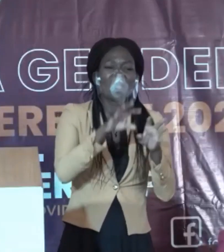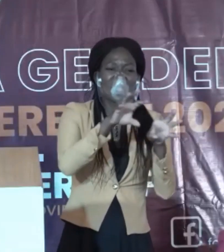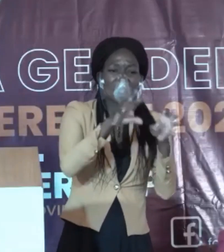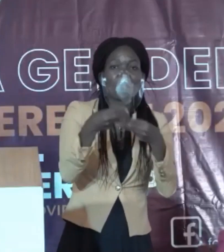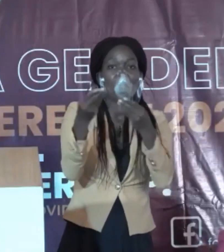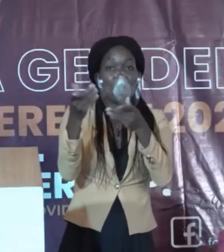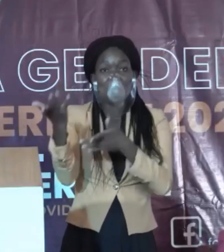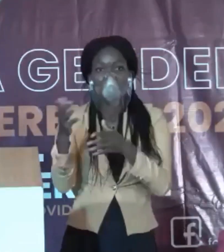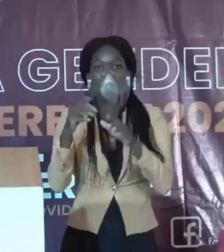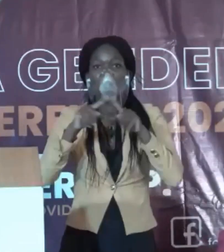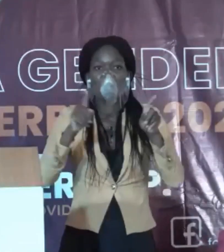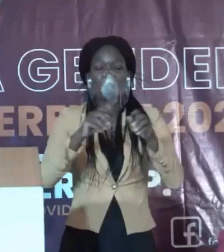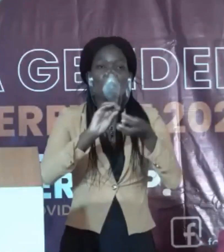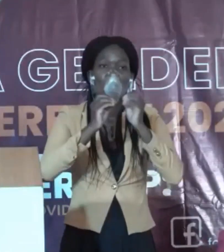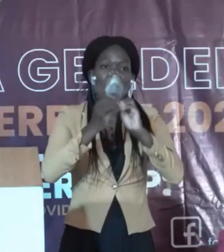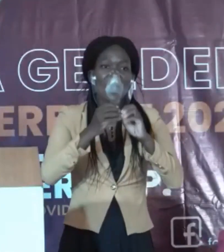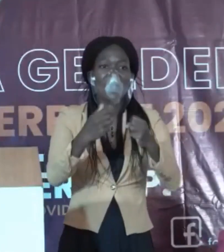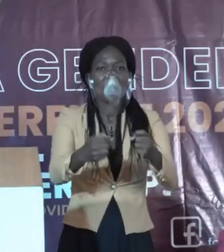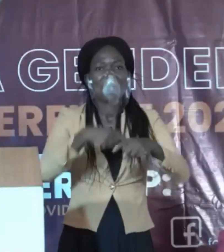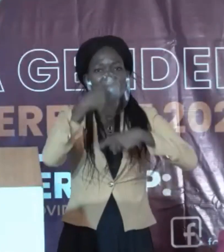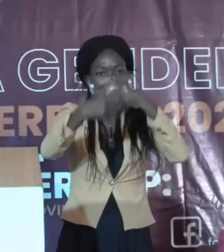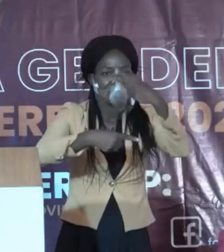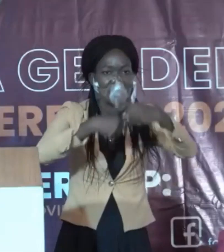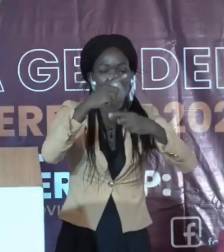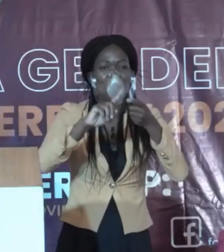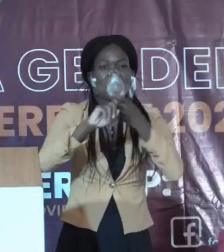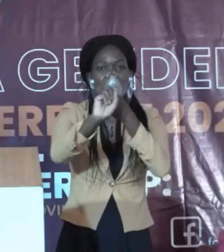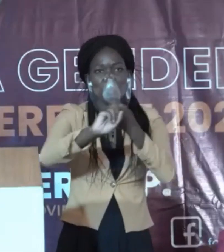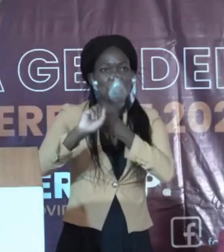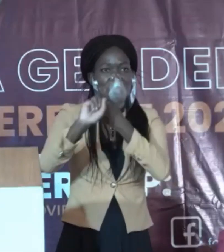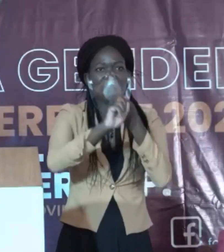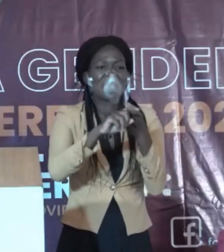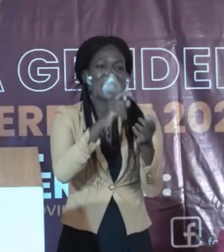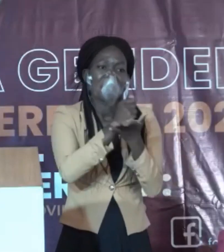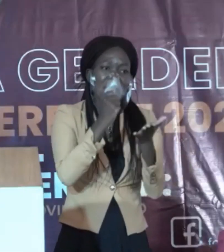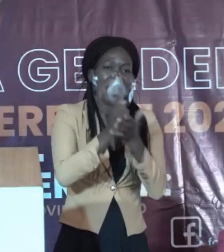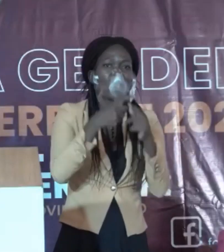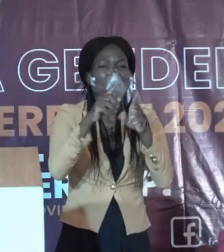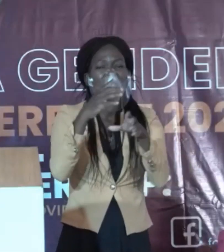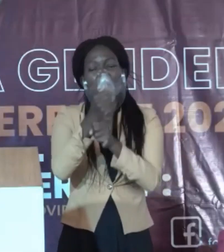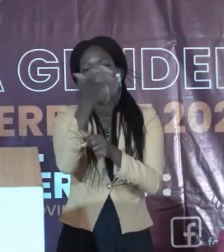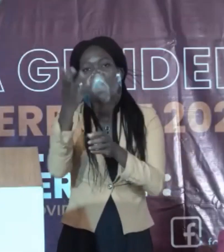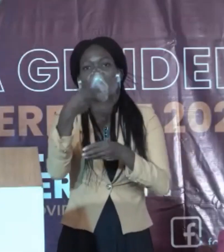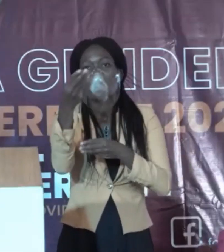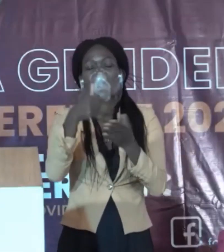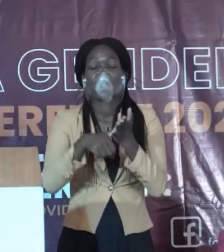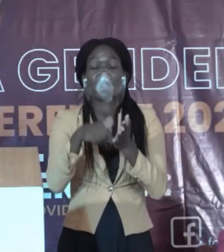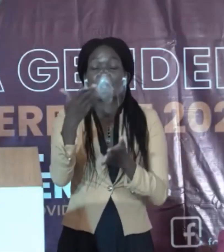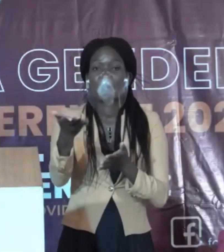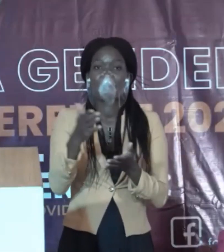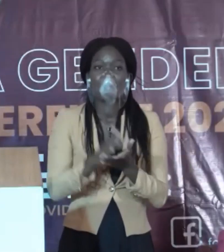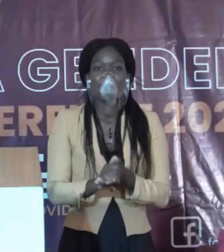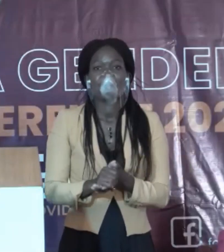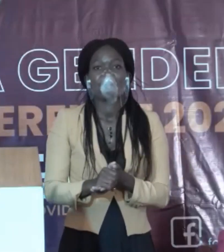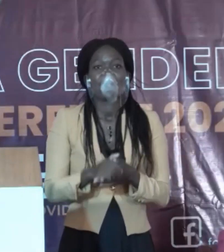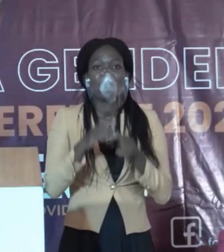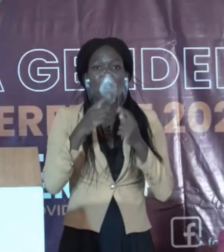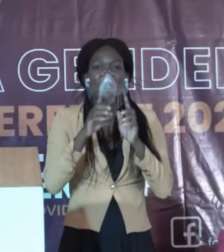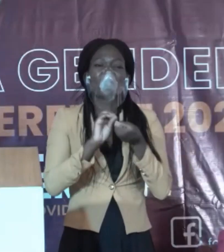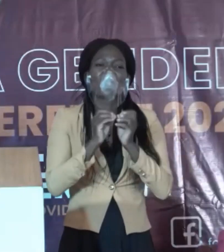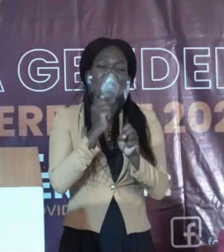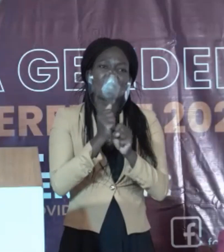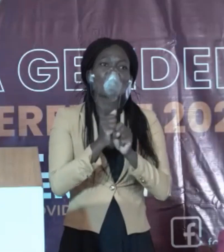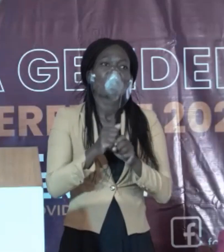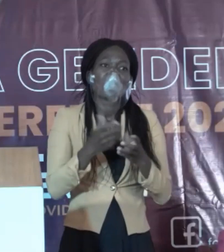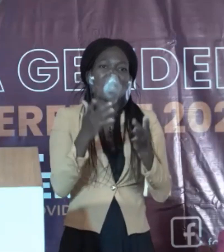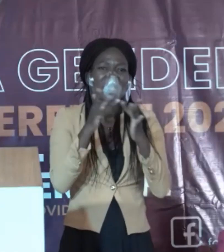sustainable relationships with the financial providers. Also, delivering financial services through technological innovations,